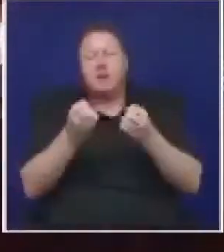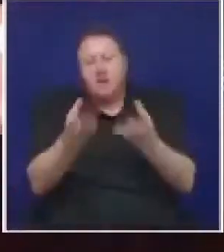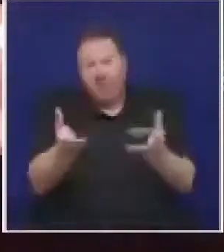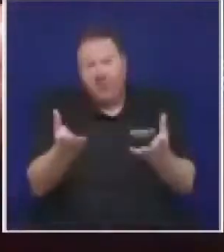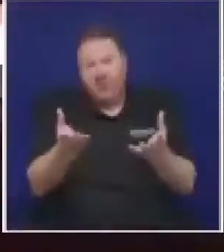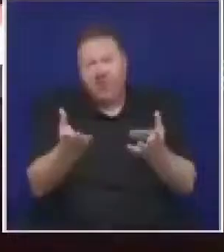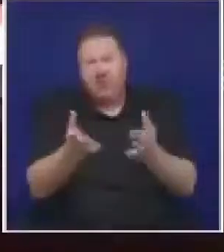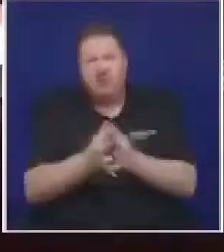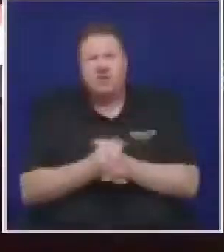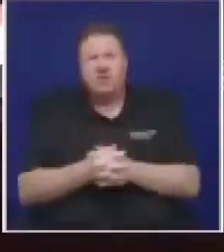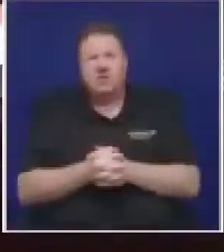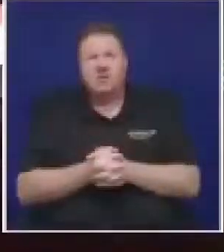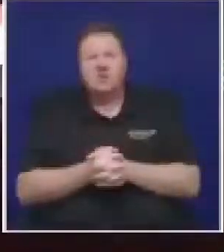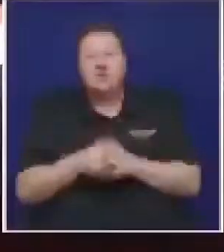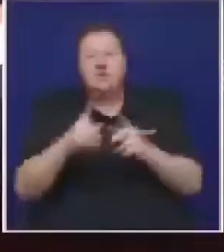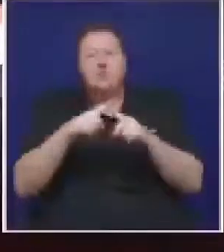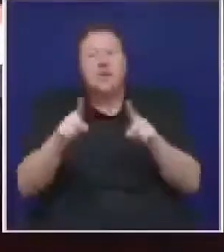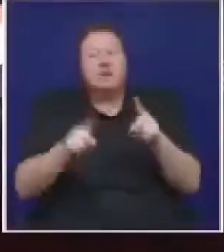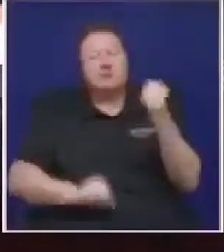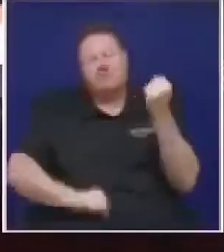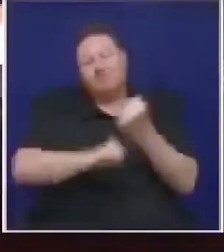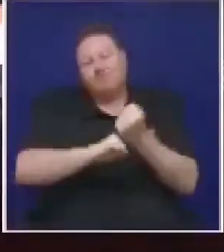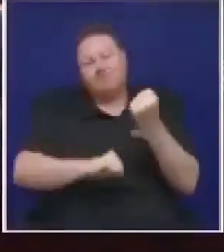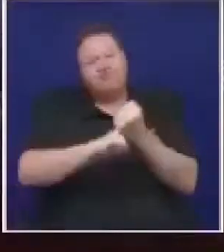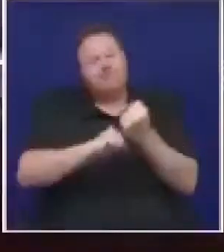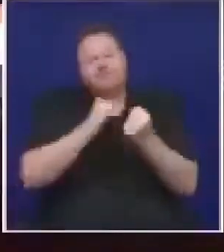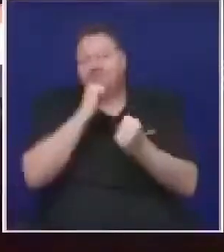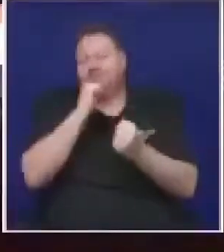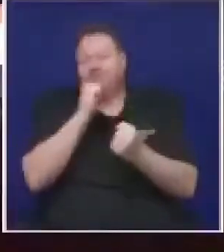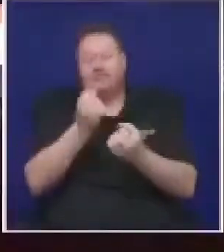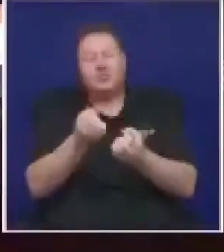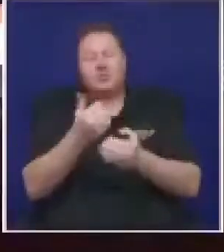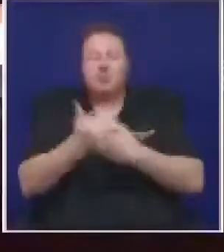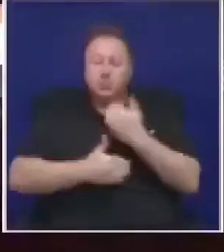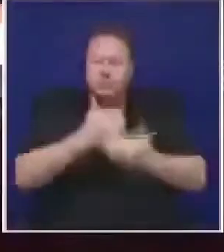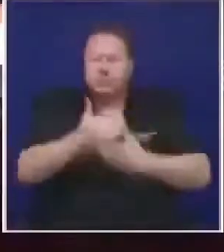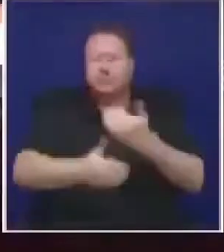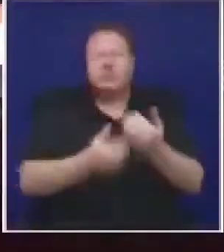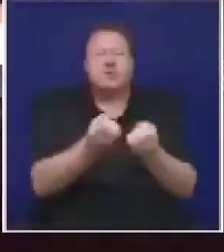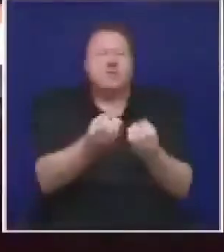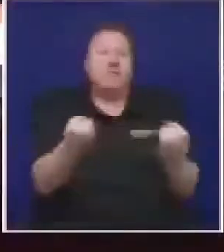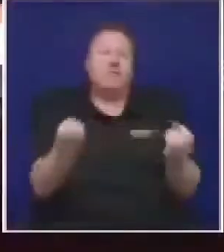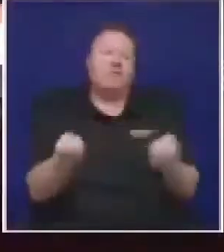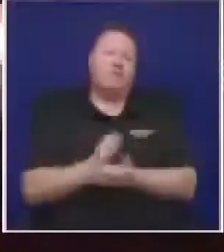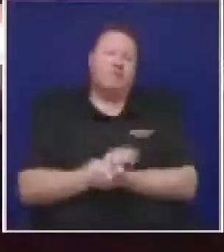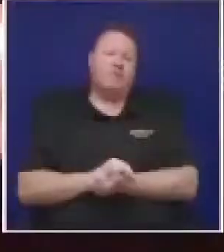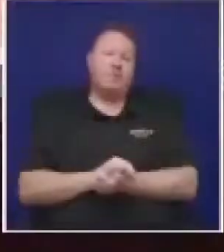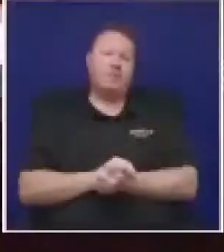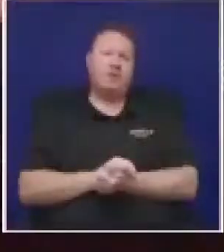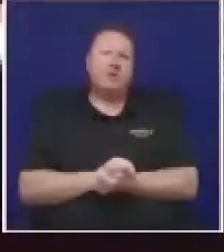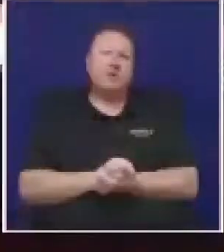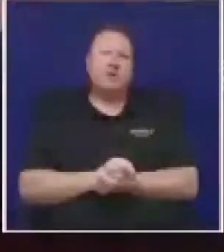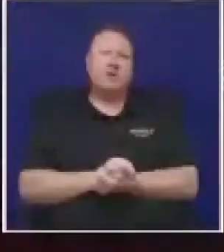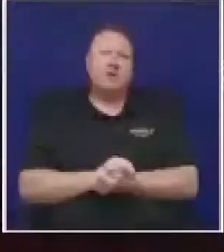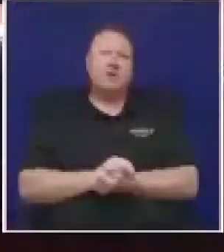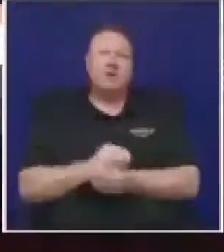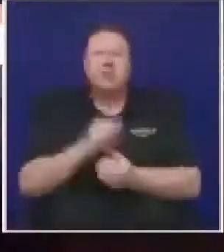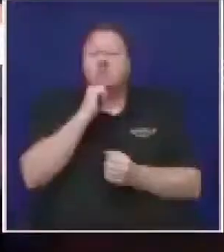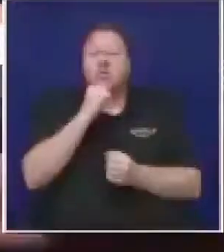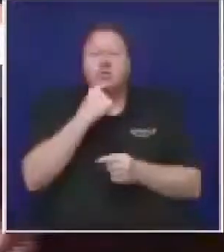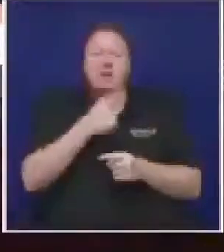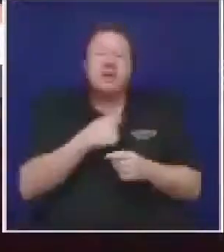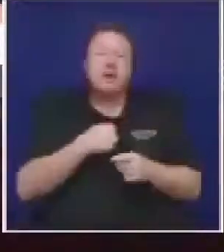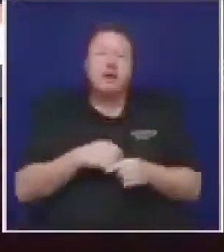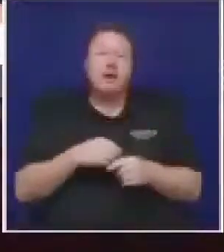and not provide support continuously. And I'm not saying we should babysit